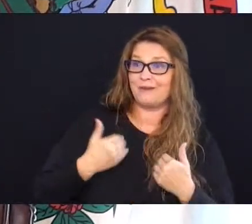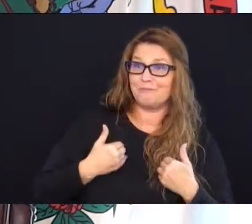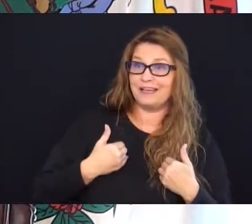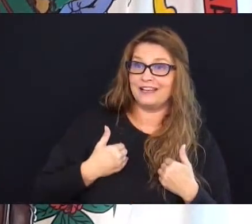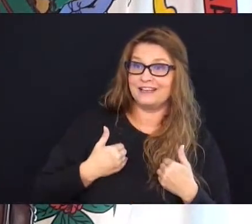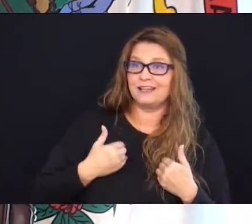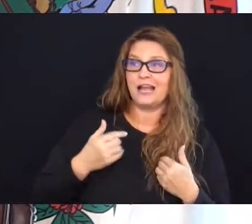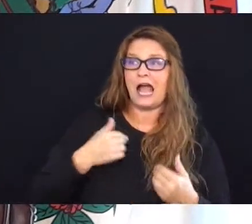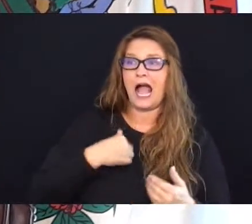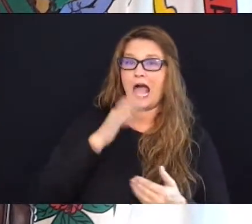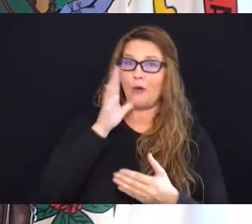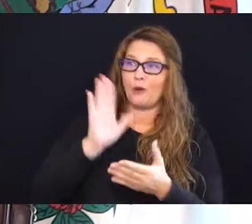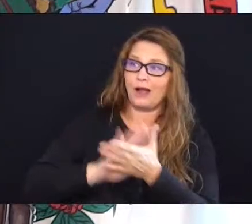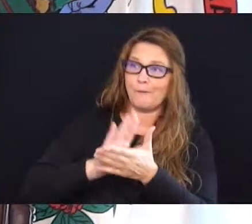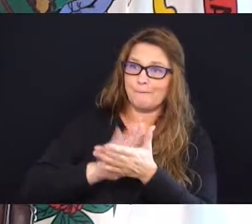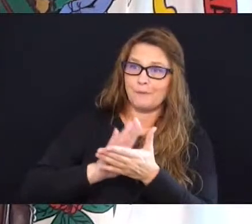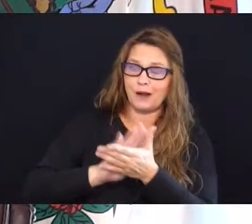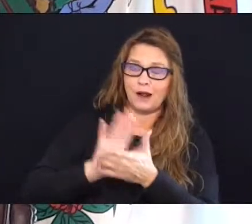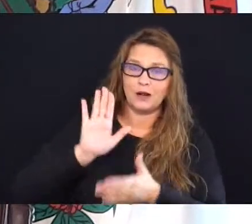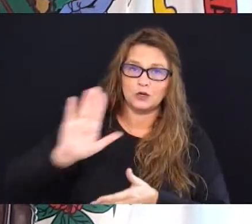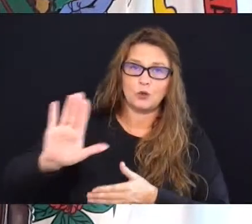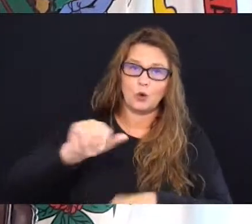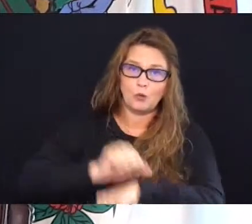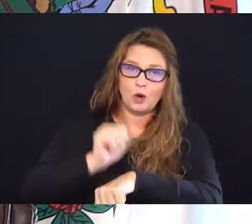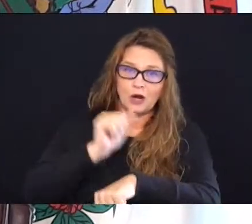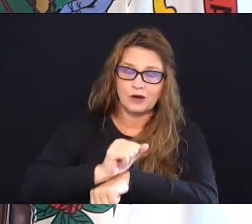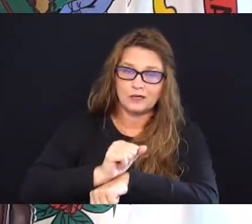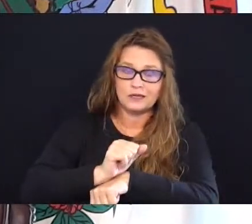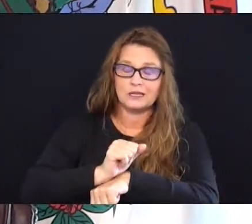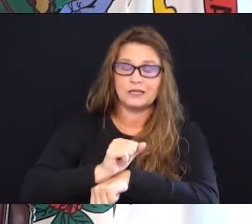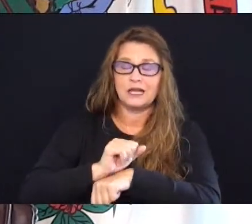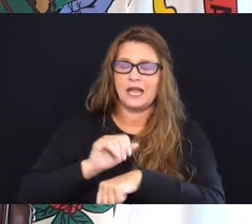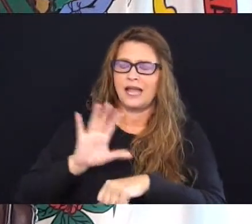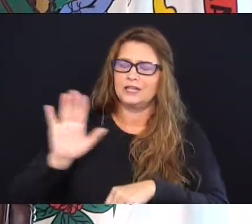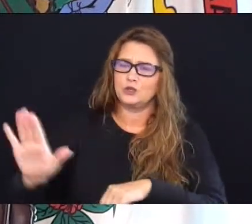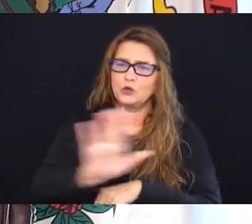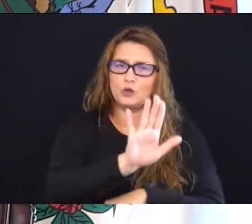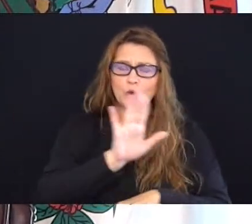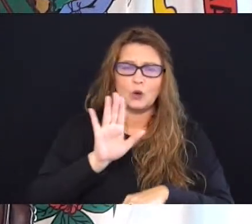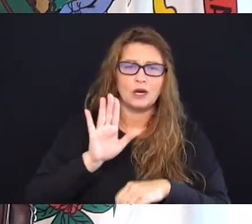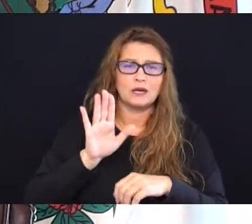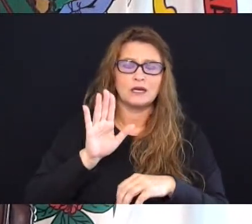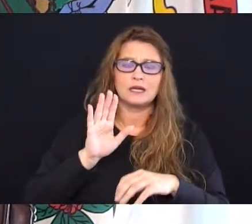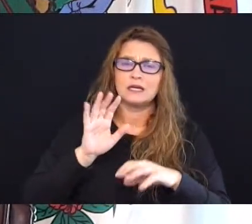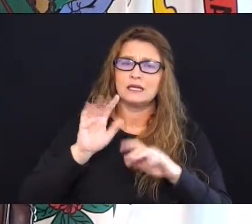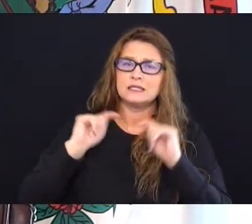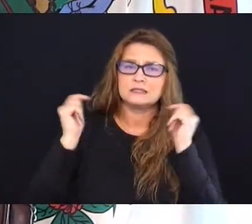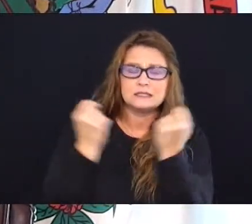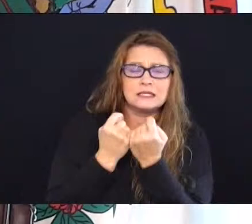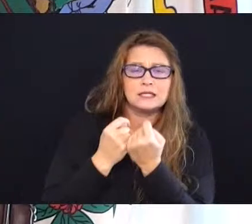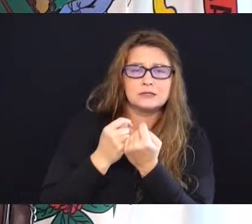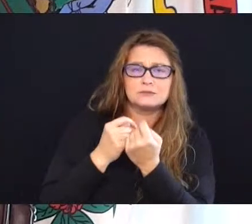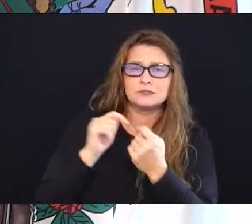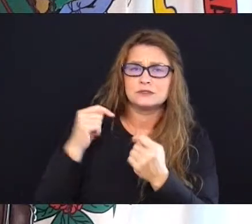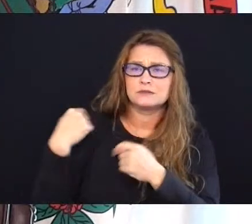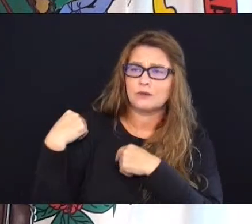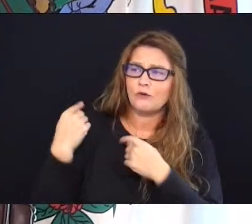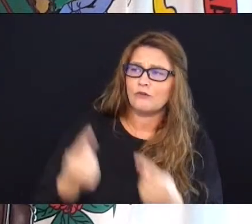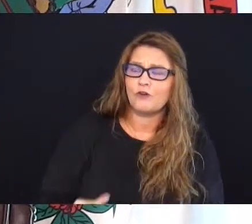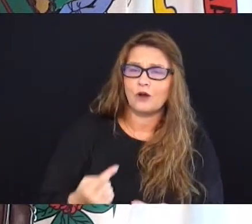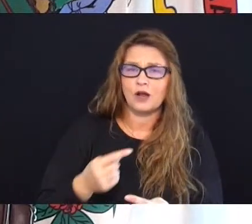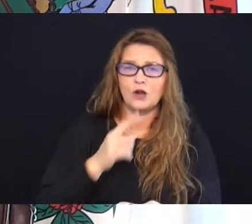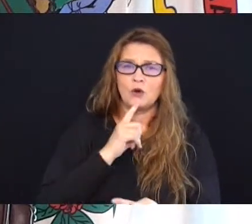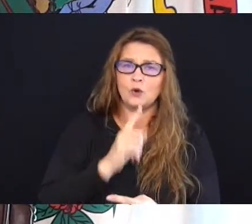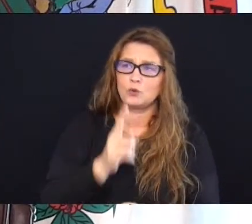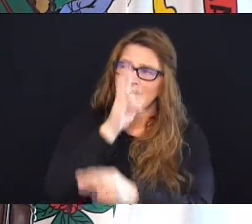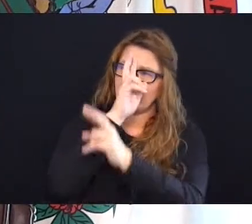just applaud all the incredible work that all of you have done. And boy, you talk about an honor to